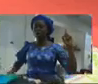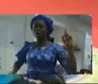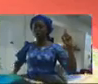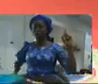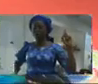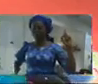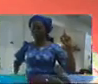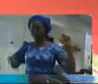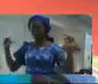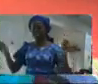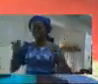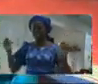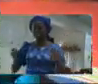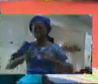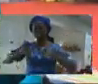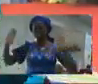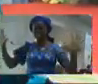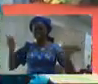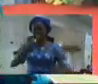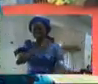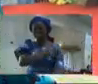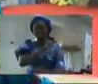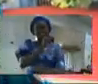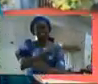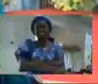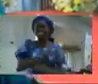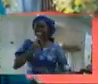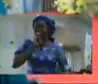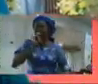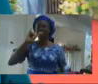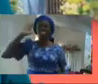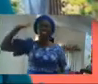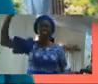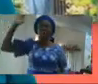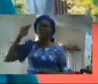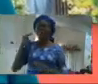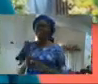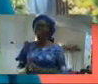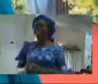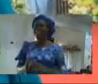Hallelujah, oh, mighty is